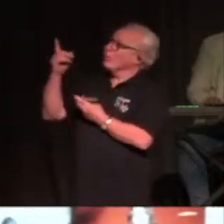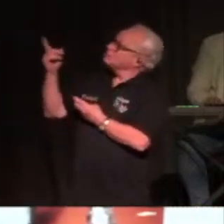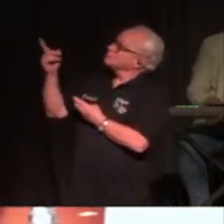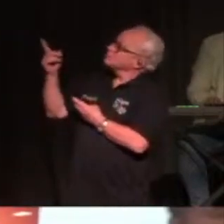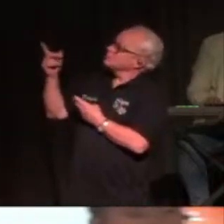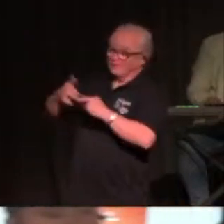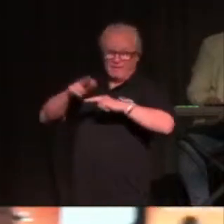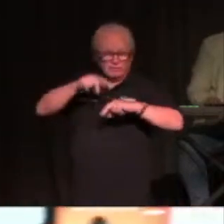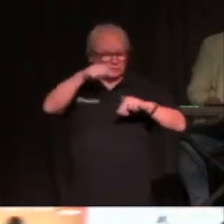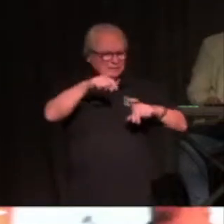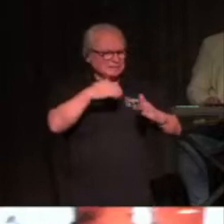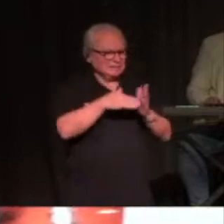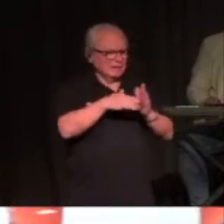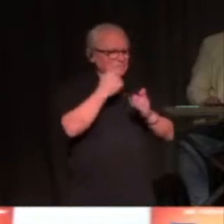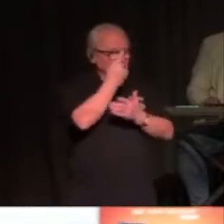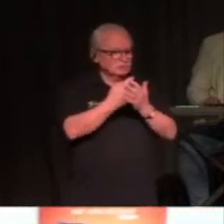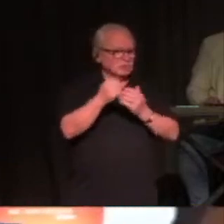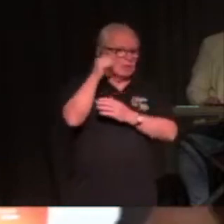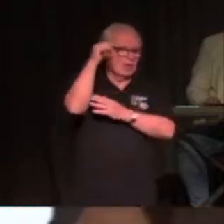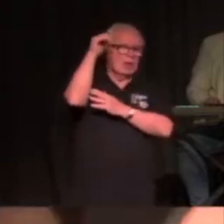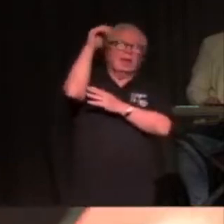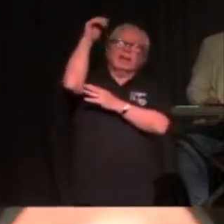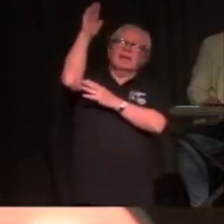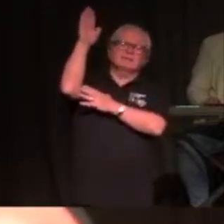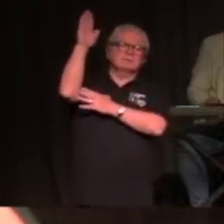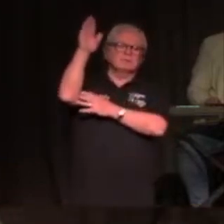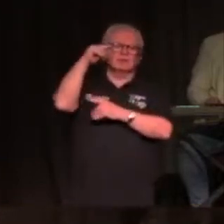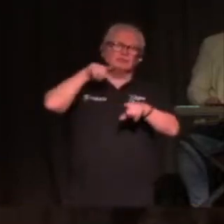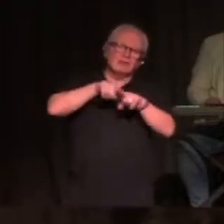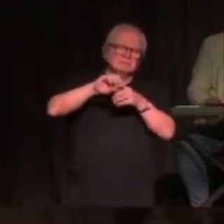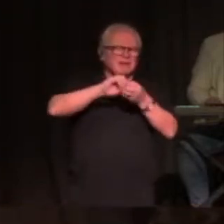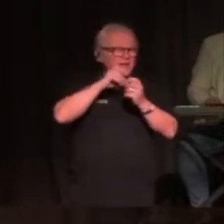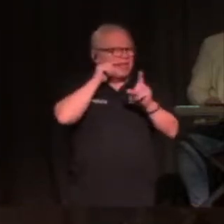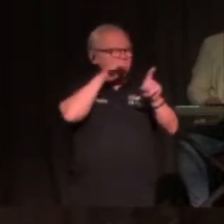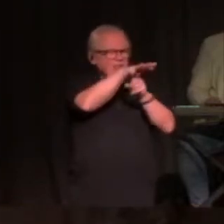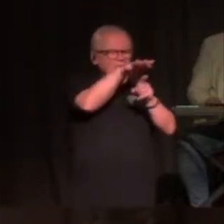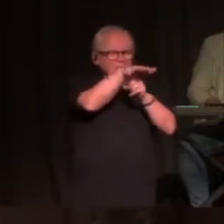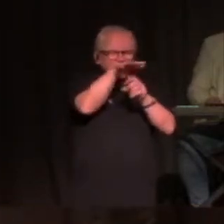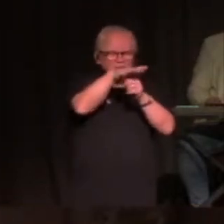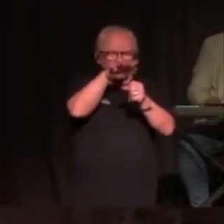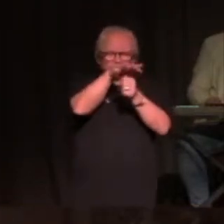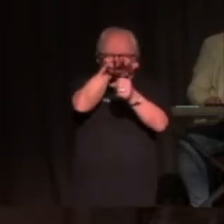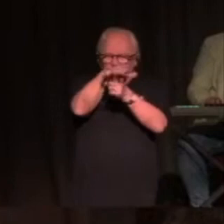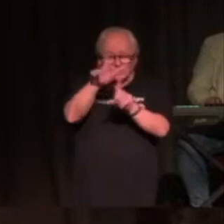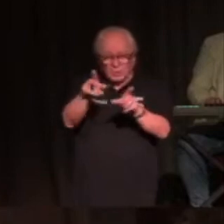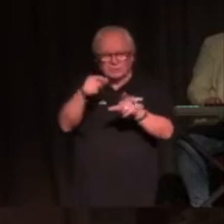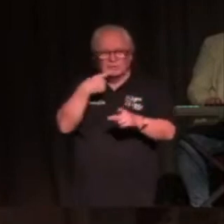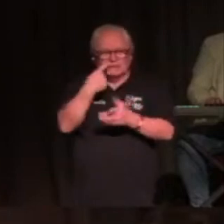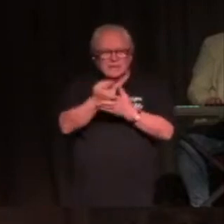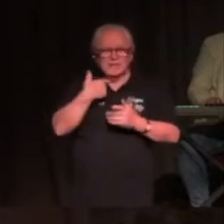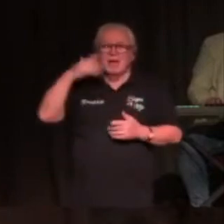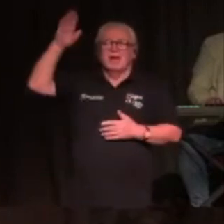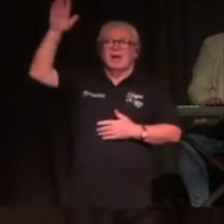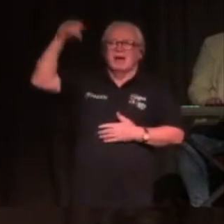today, just lift up that hand again. We'll see it. We're not trying to make a spectacle over. We're just trying to say, hey, Pastor,